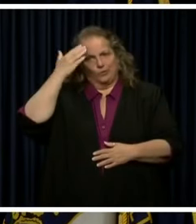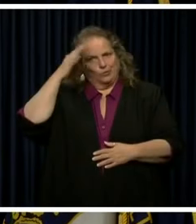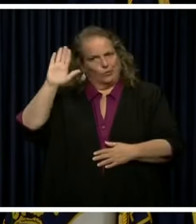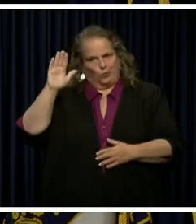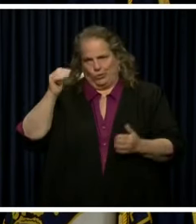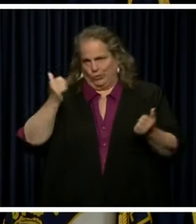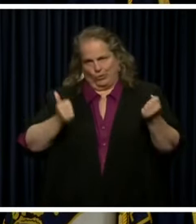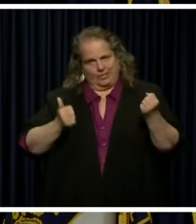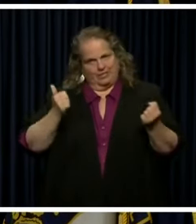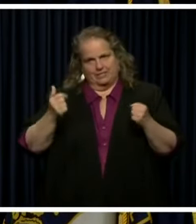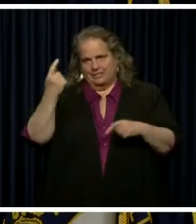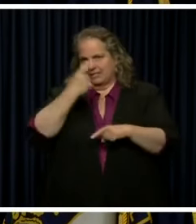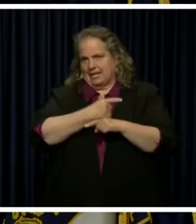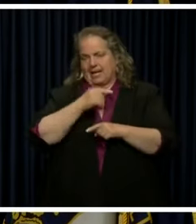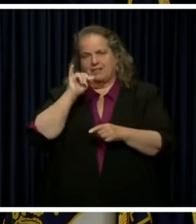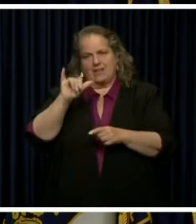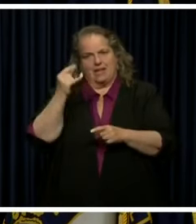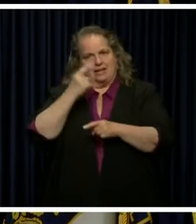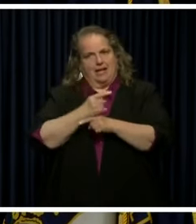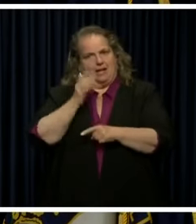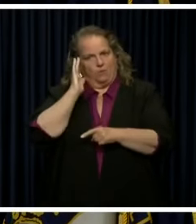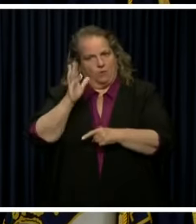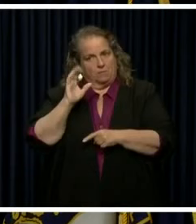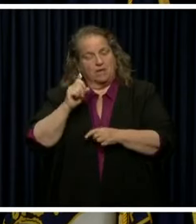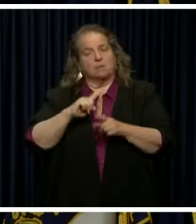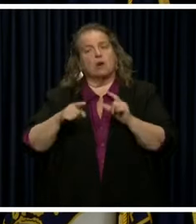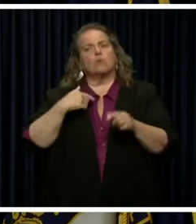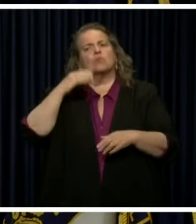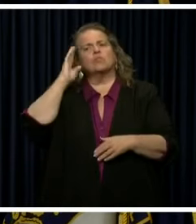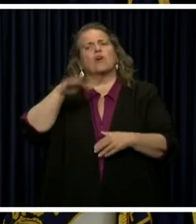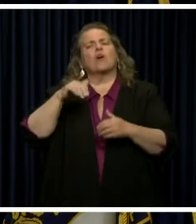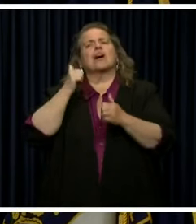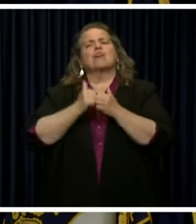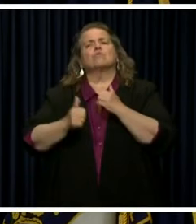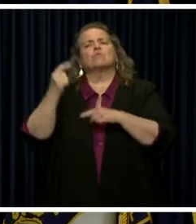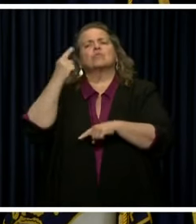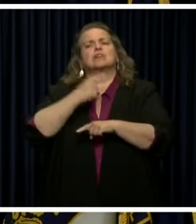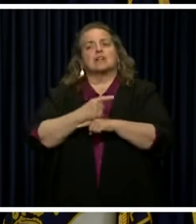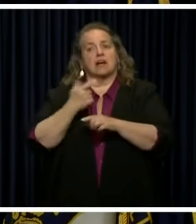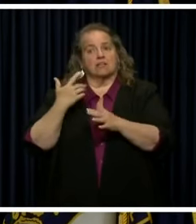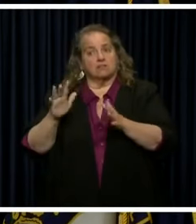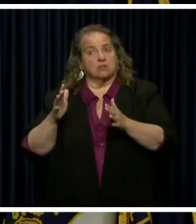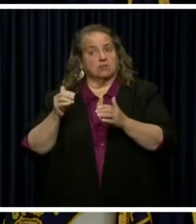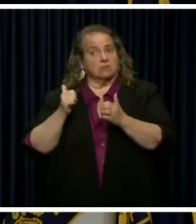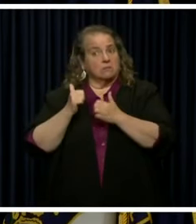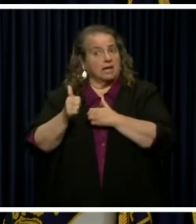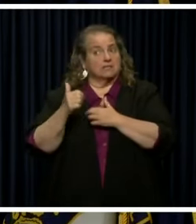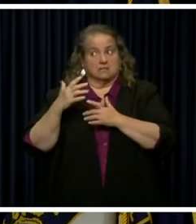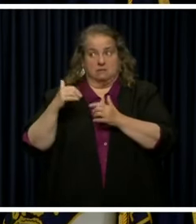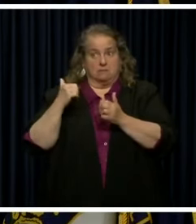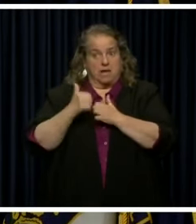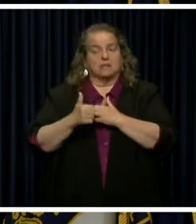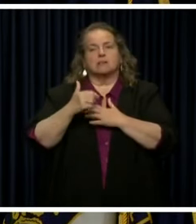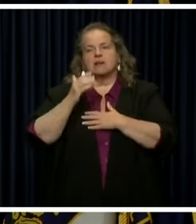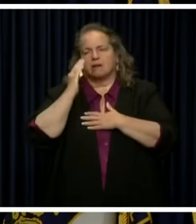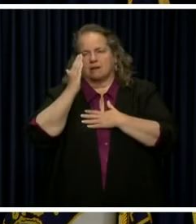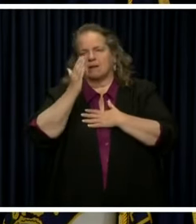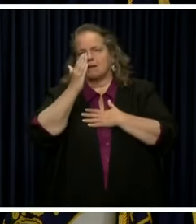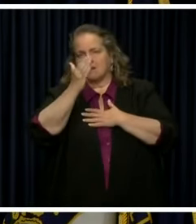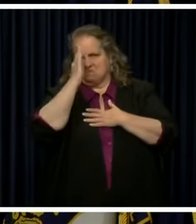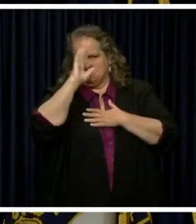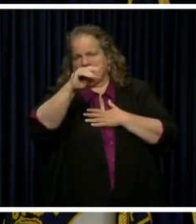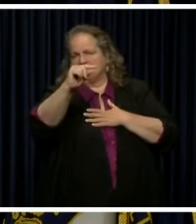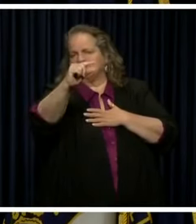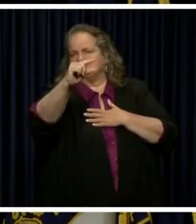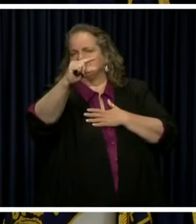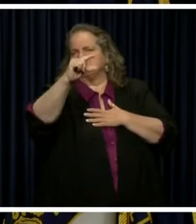be, but we know that every day that goes by is one that we are closer to that light at the end of the tunnel. And I